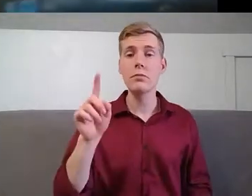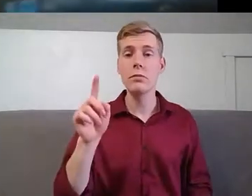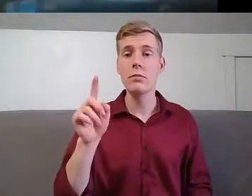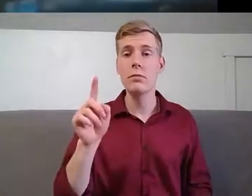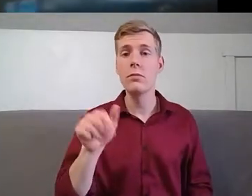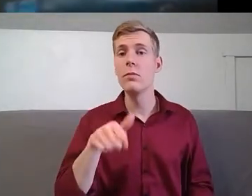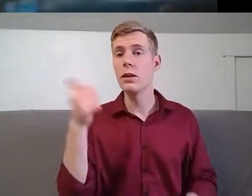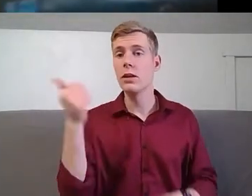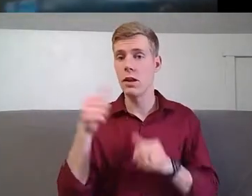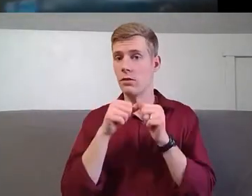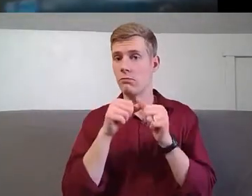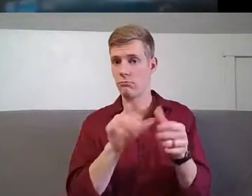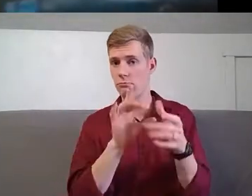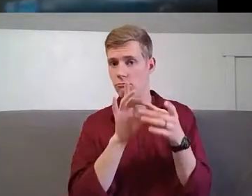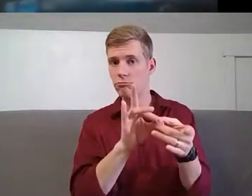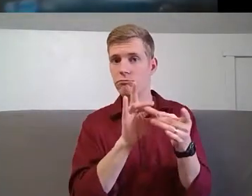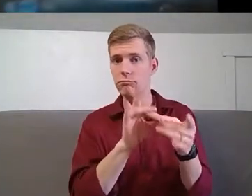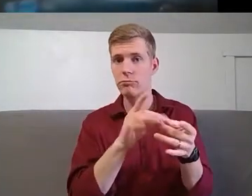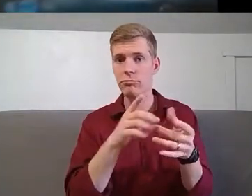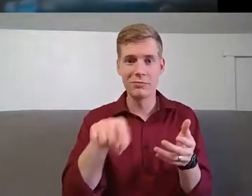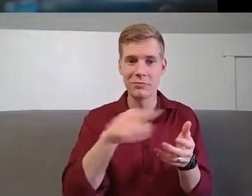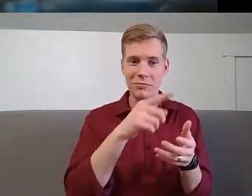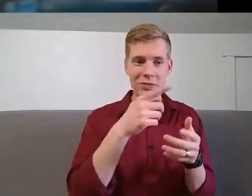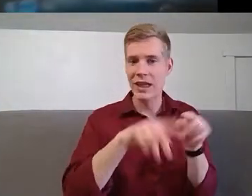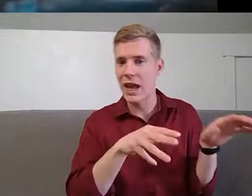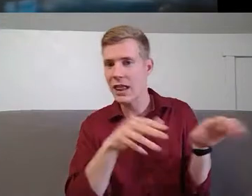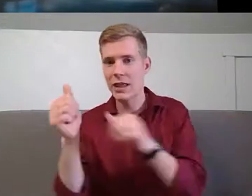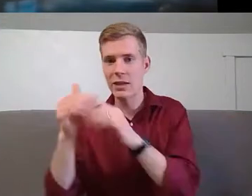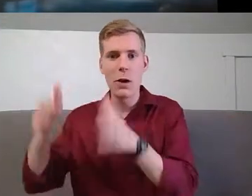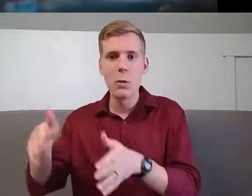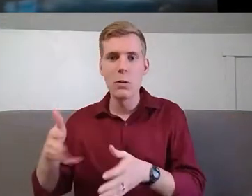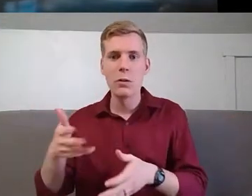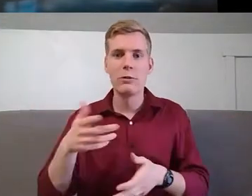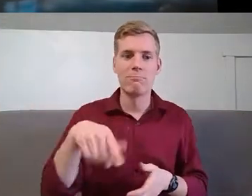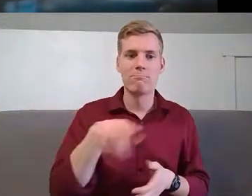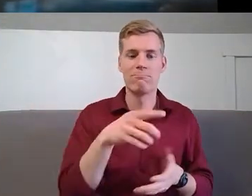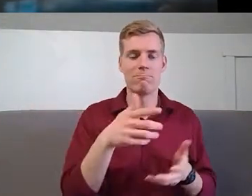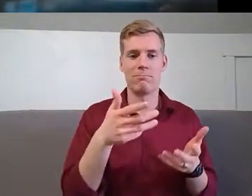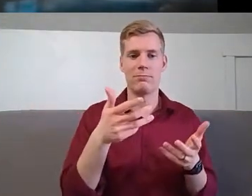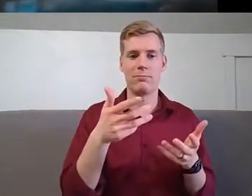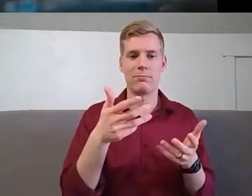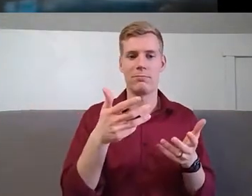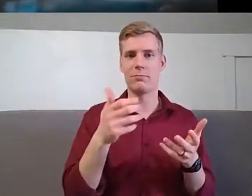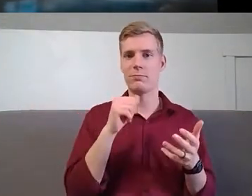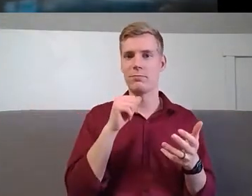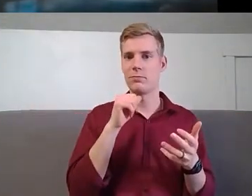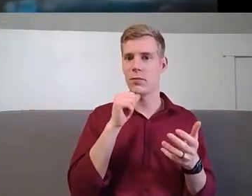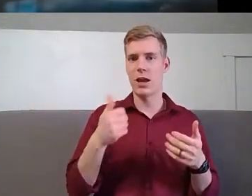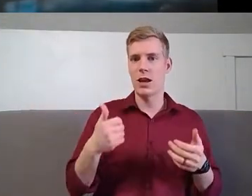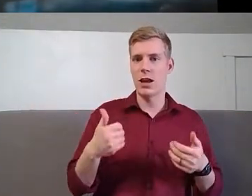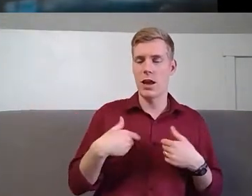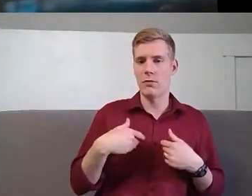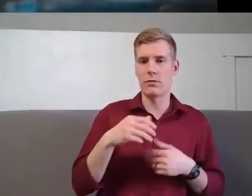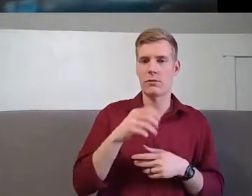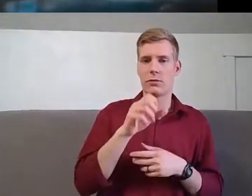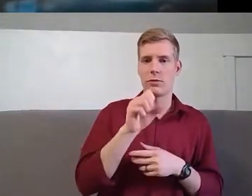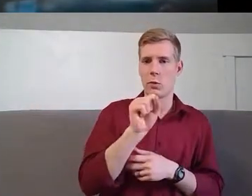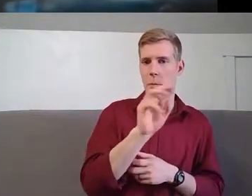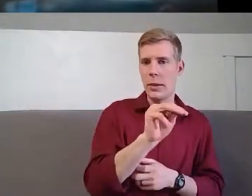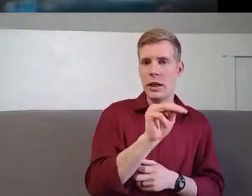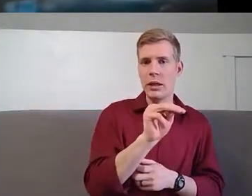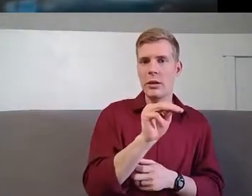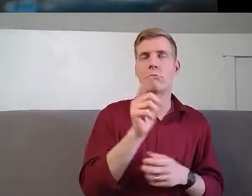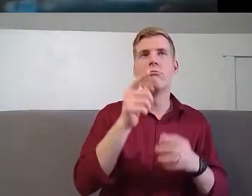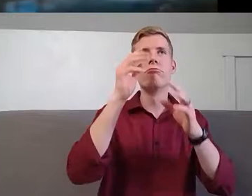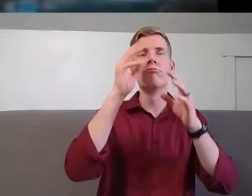to help with connection for those that can't get out, those that don't necessarily have social media, is think